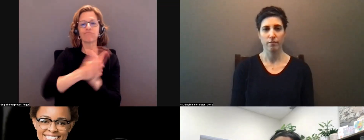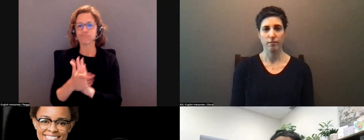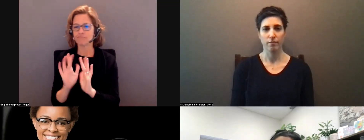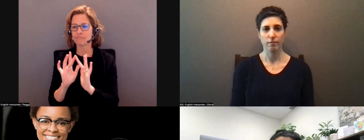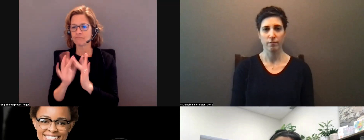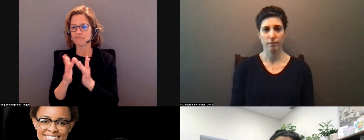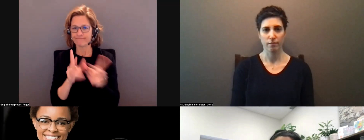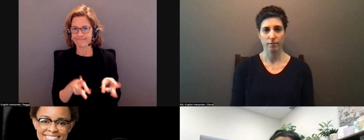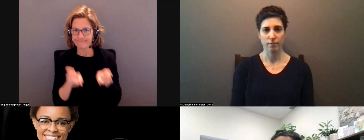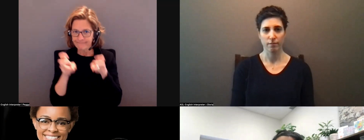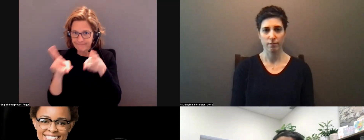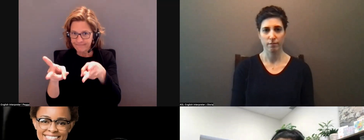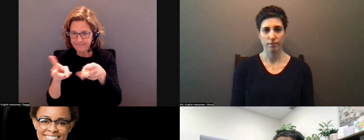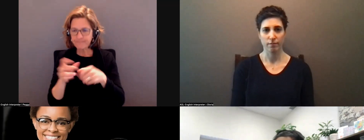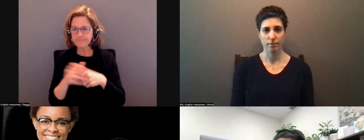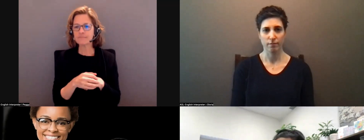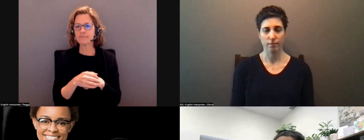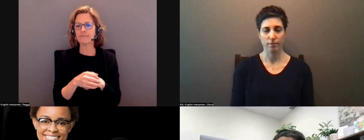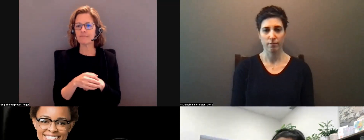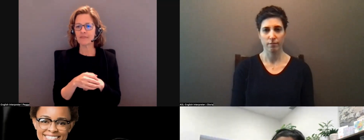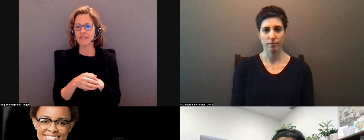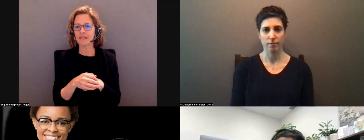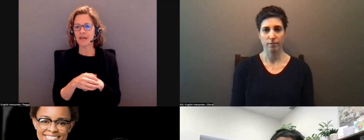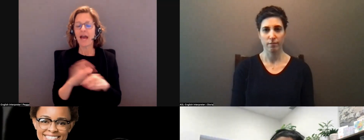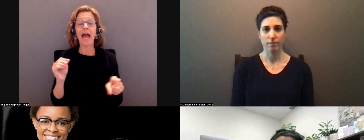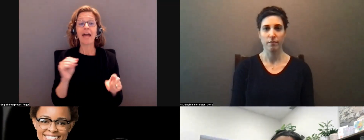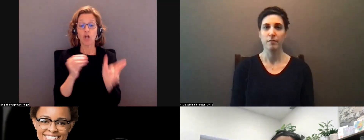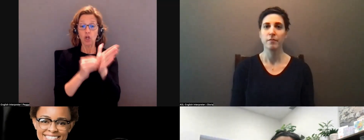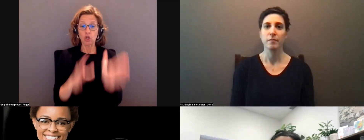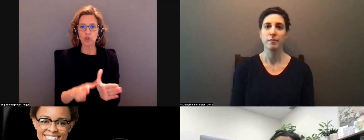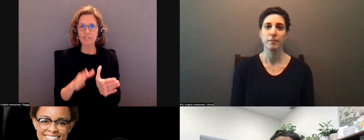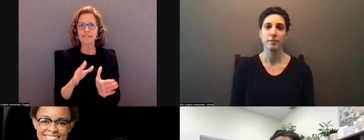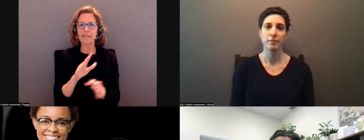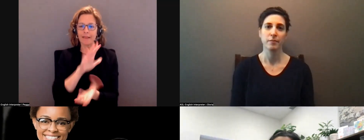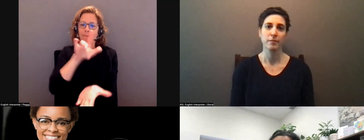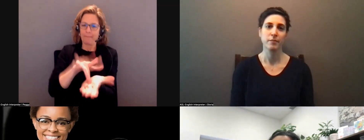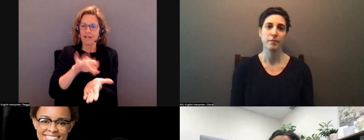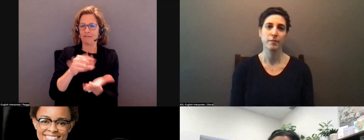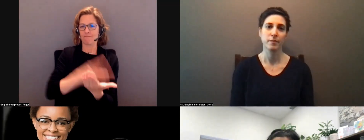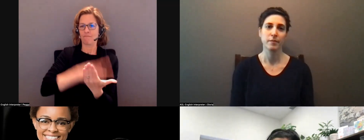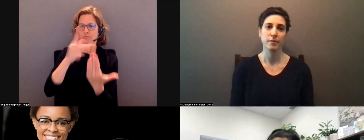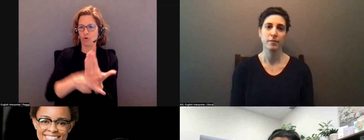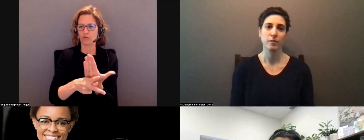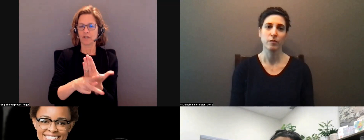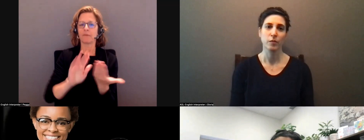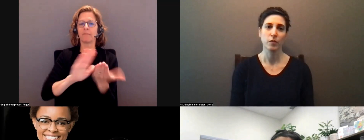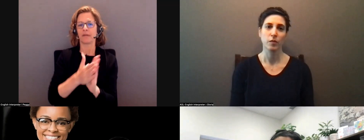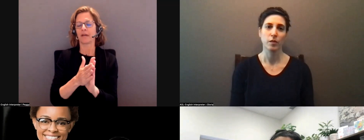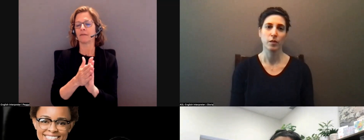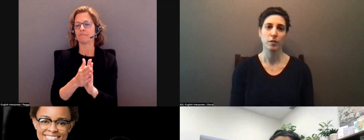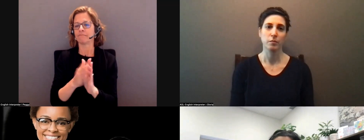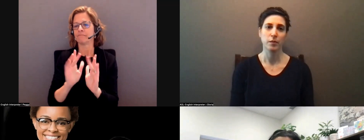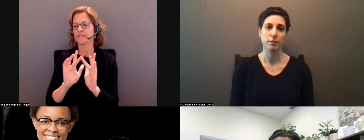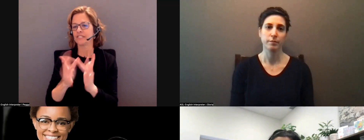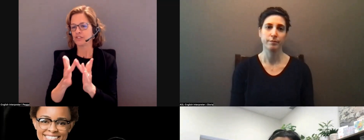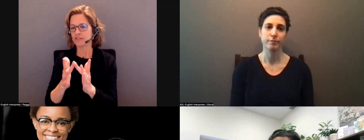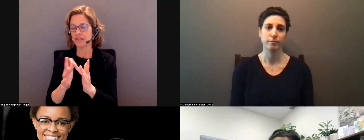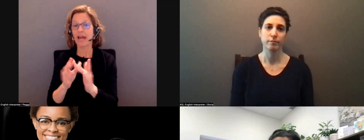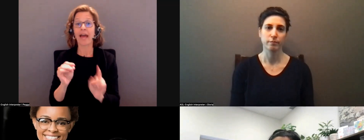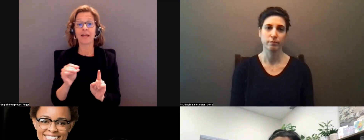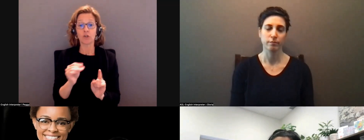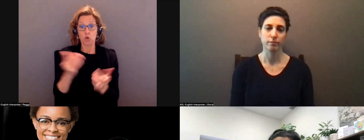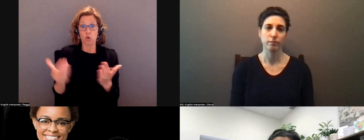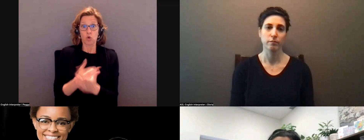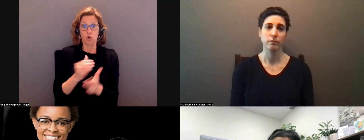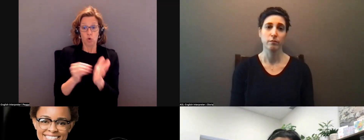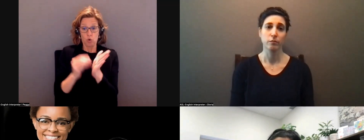especially learners that were in mid-program. And of course, any new learners that joined during that time